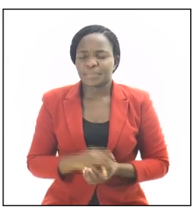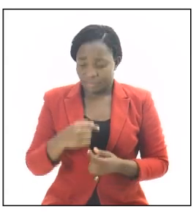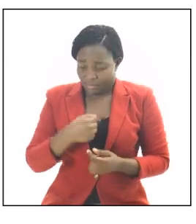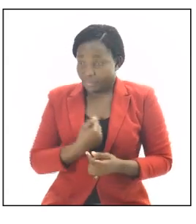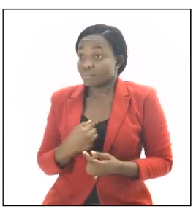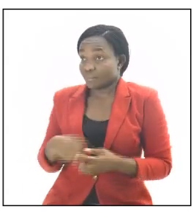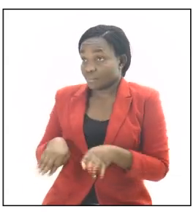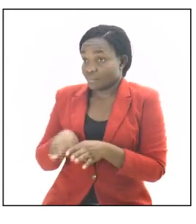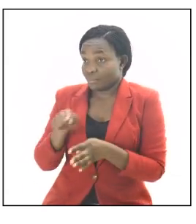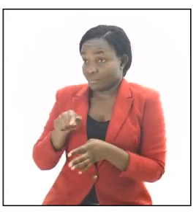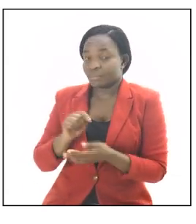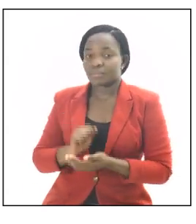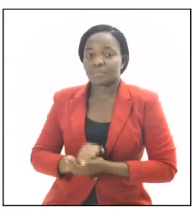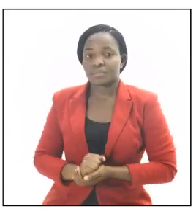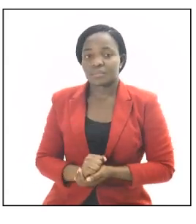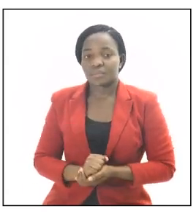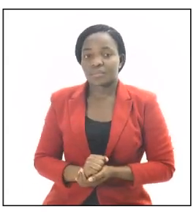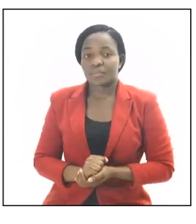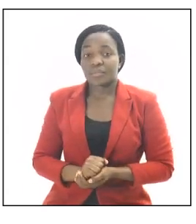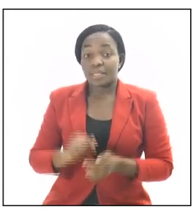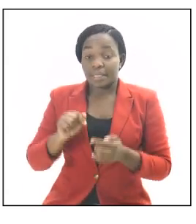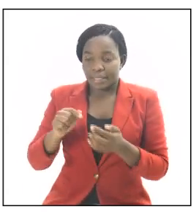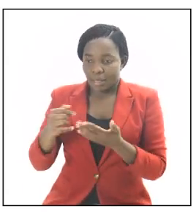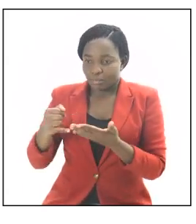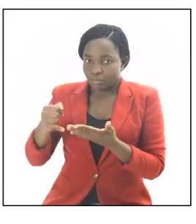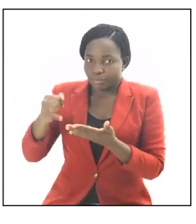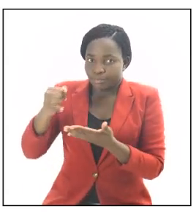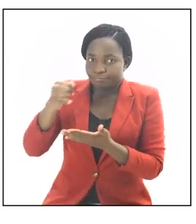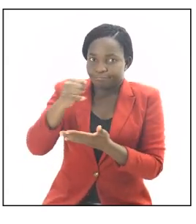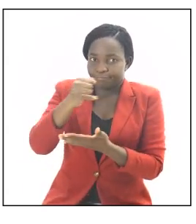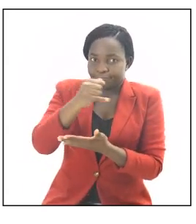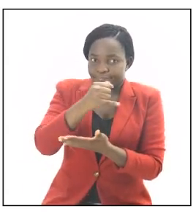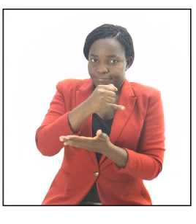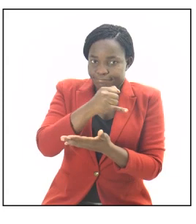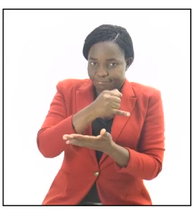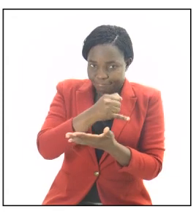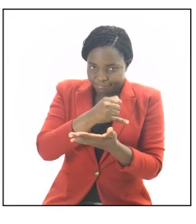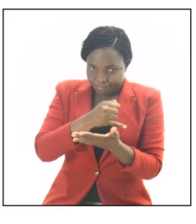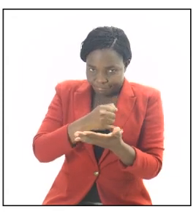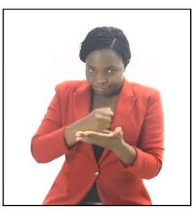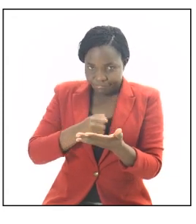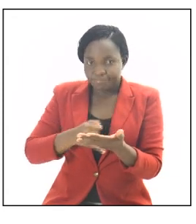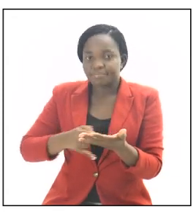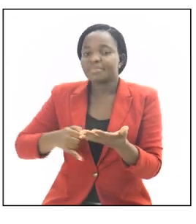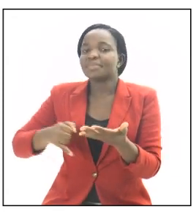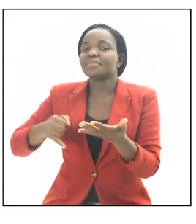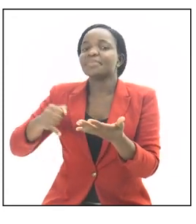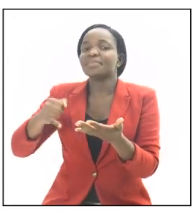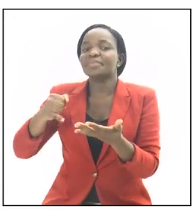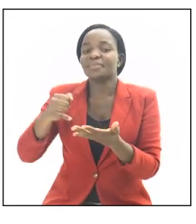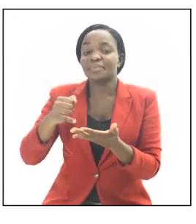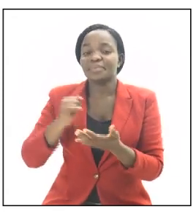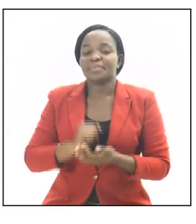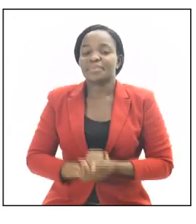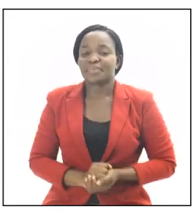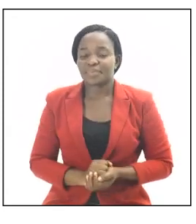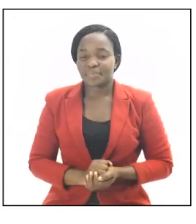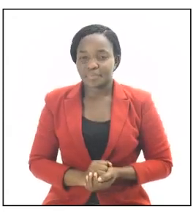it. Now we can straighten out the piece of string and measure the distance.